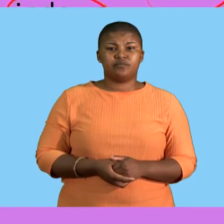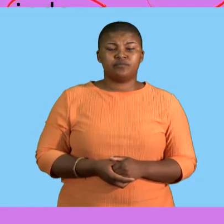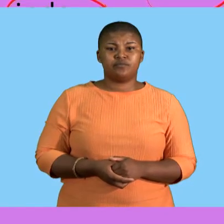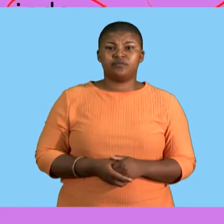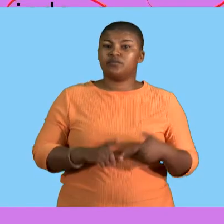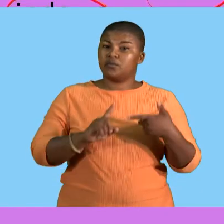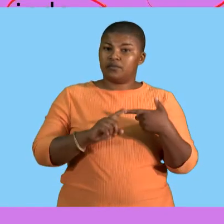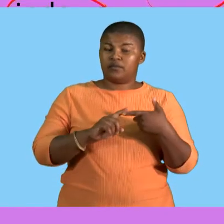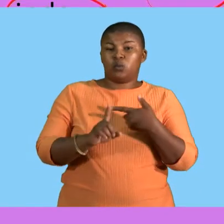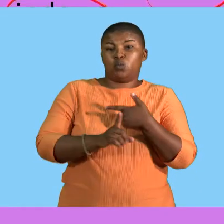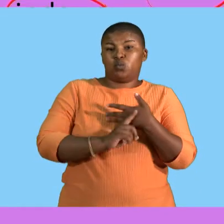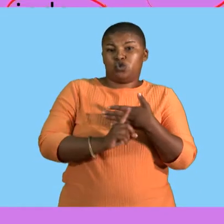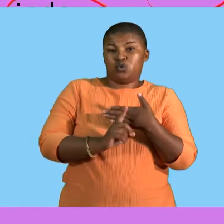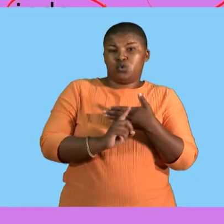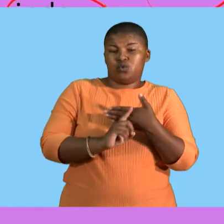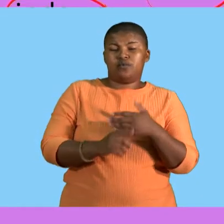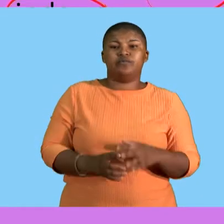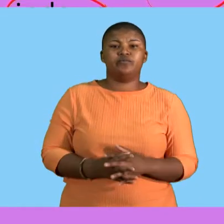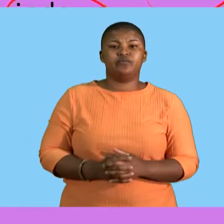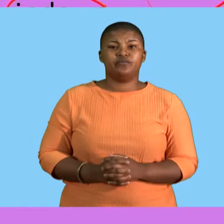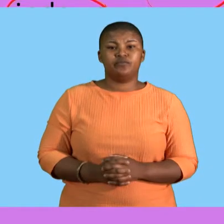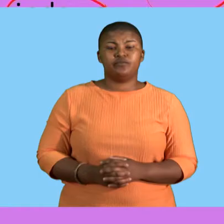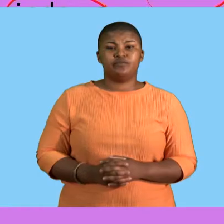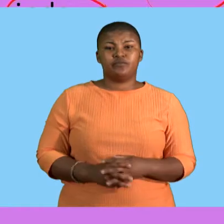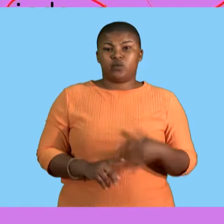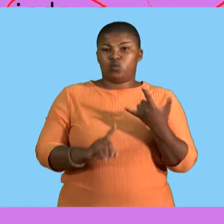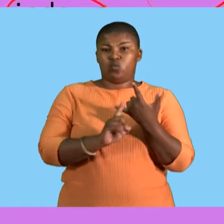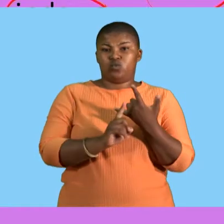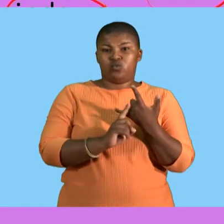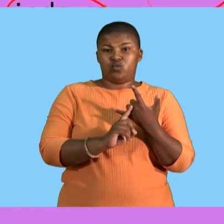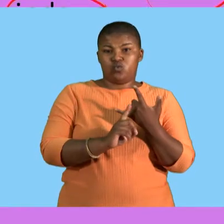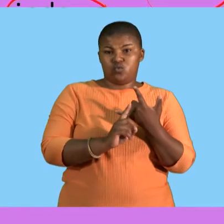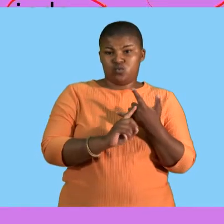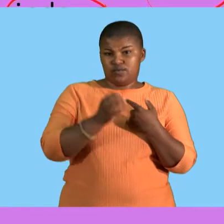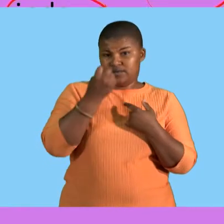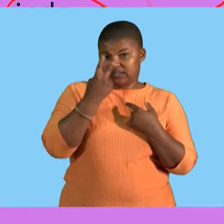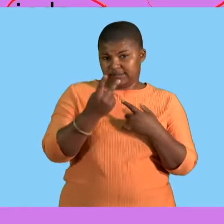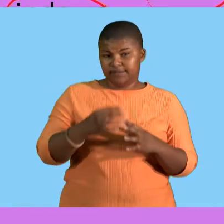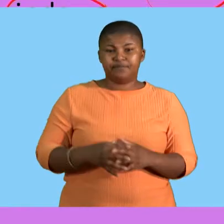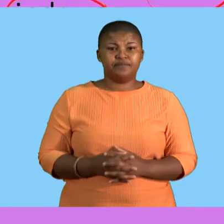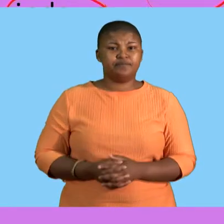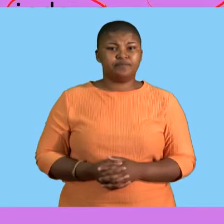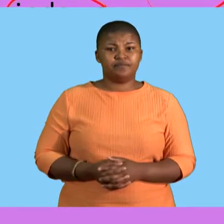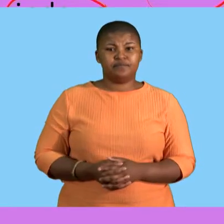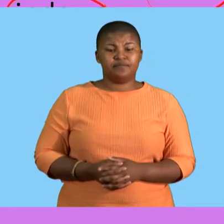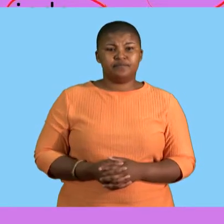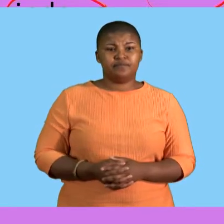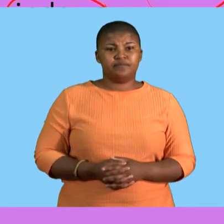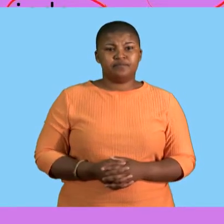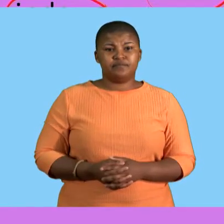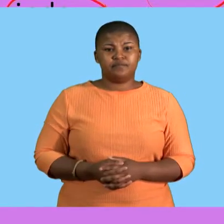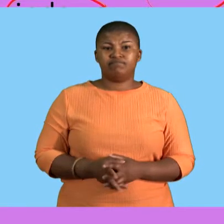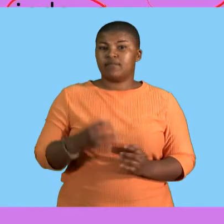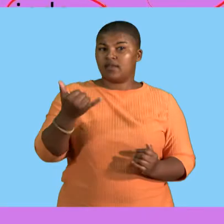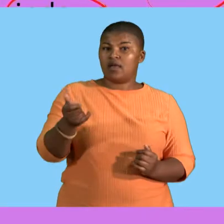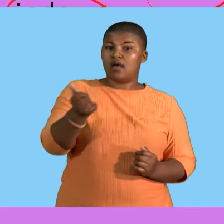and a window. So if we go to the